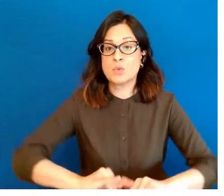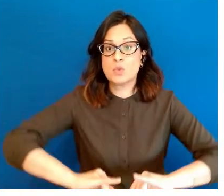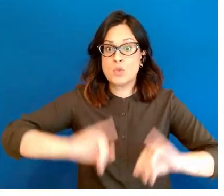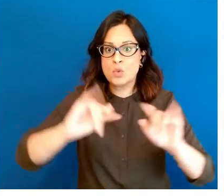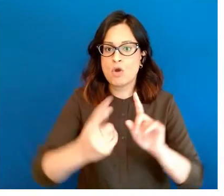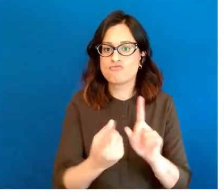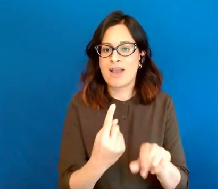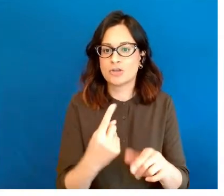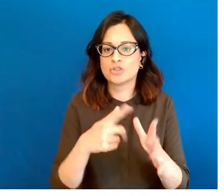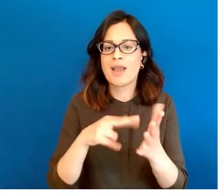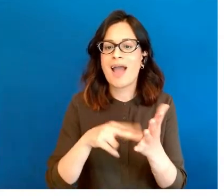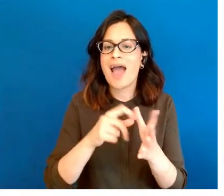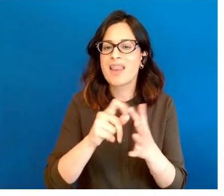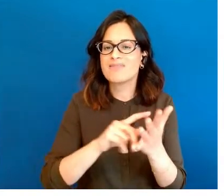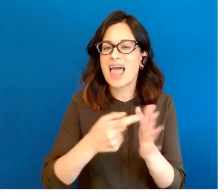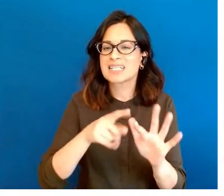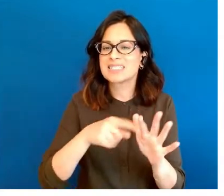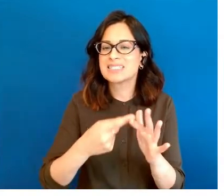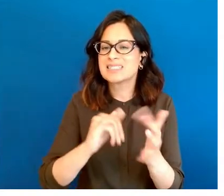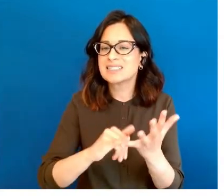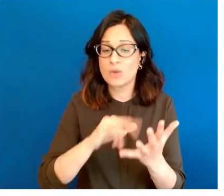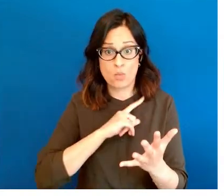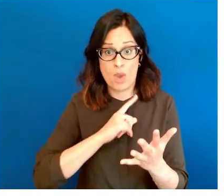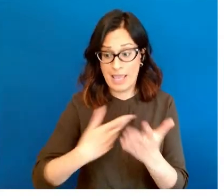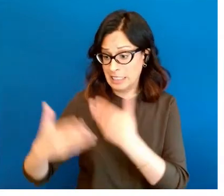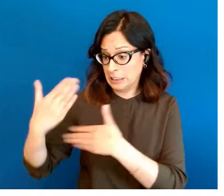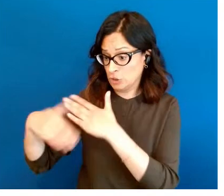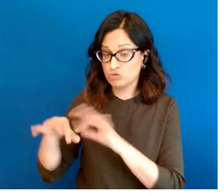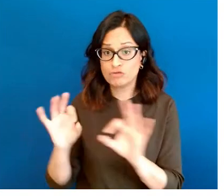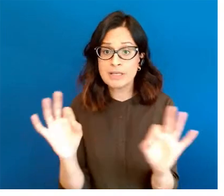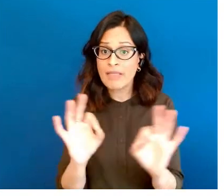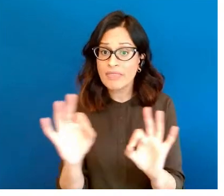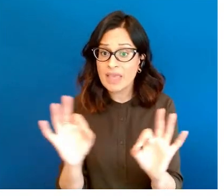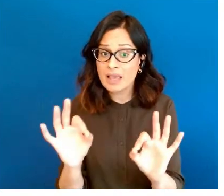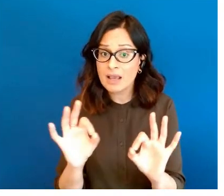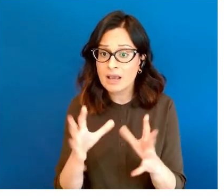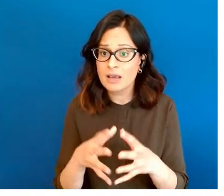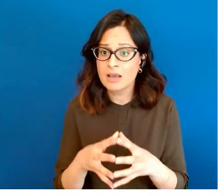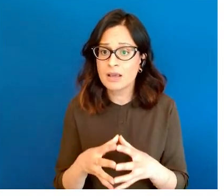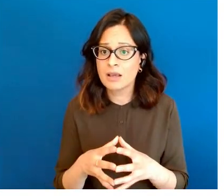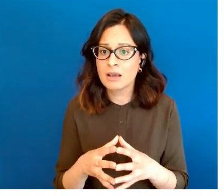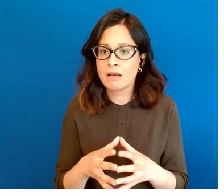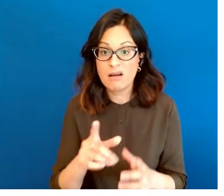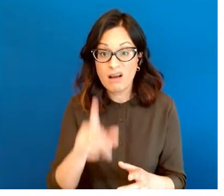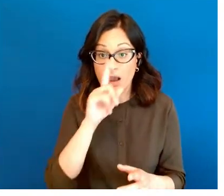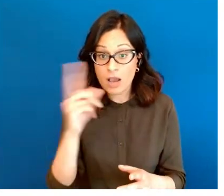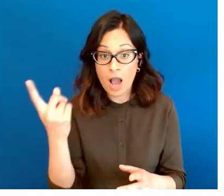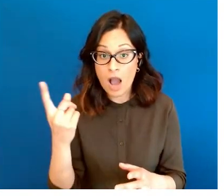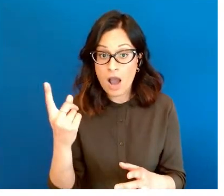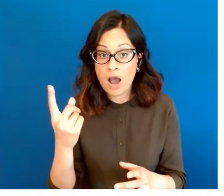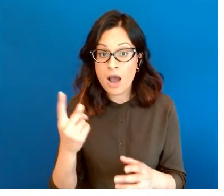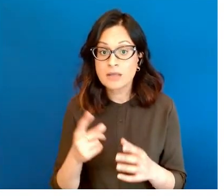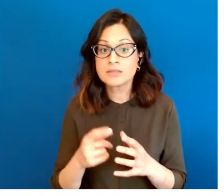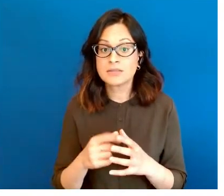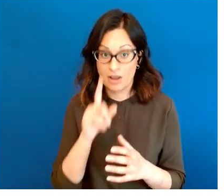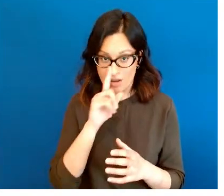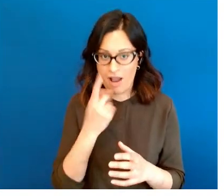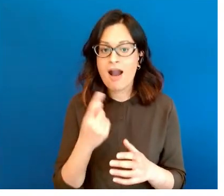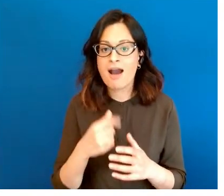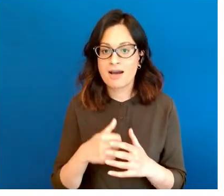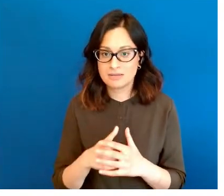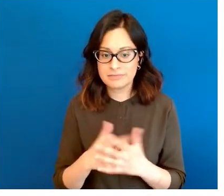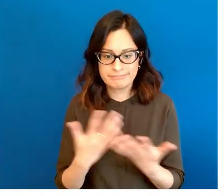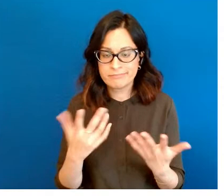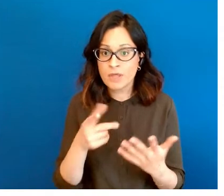or anaphylaxis? There's no history of anaphylaxis previously. I guess you can't. I mean, I think all you can do is take the reactions that they've had